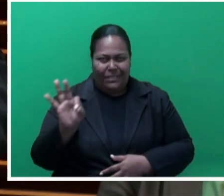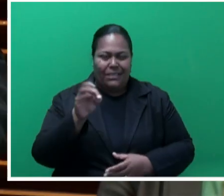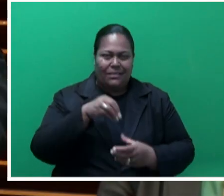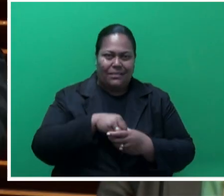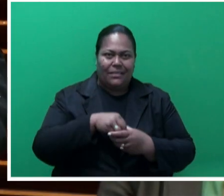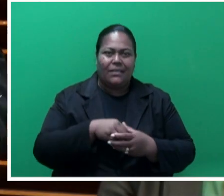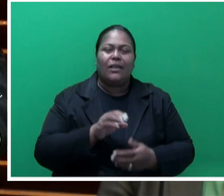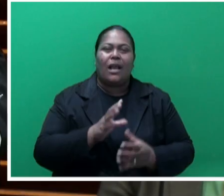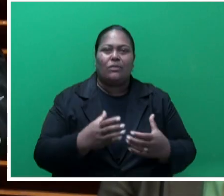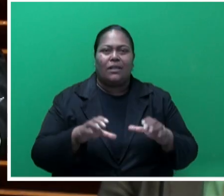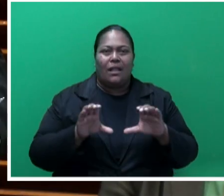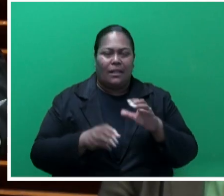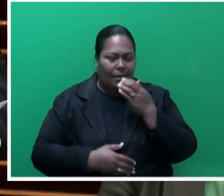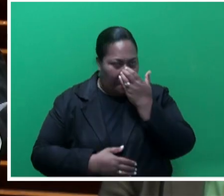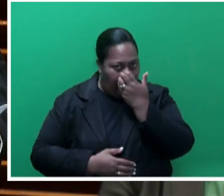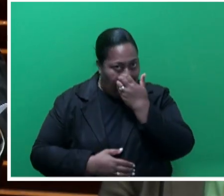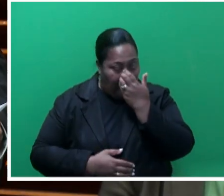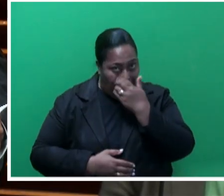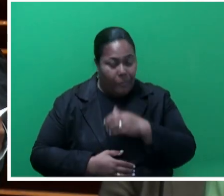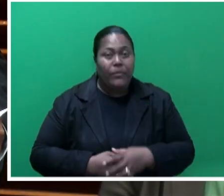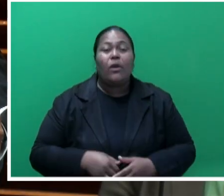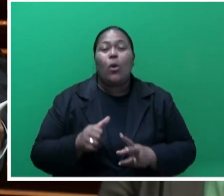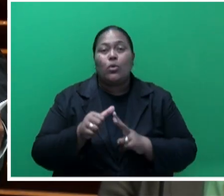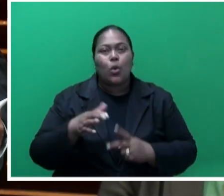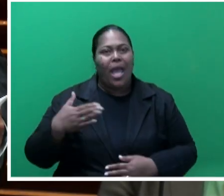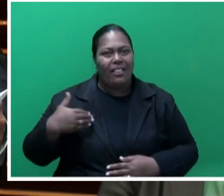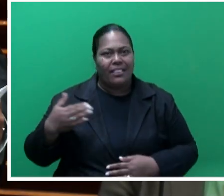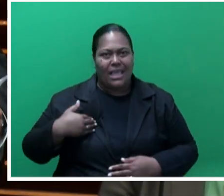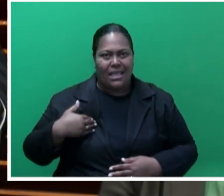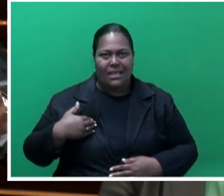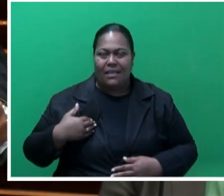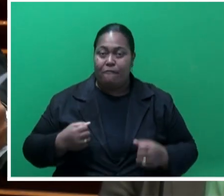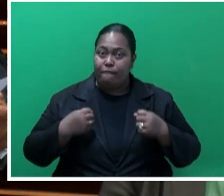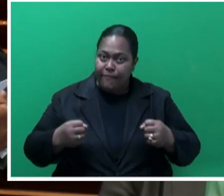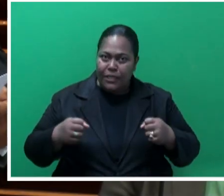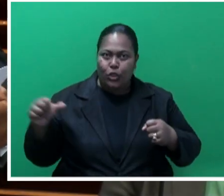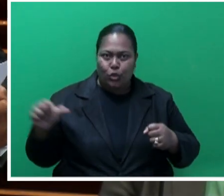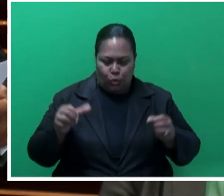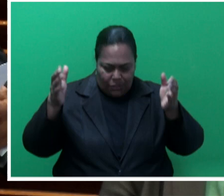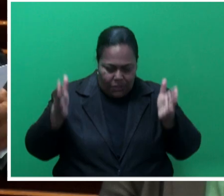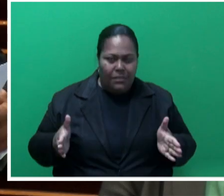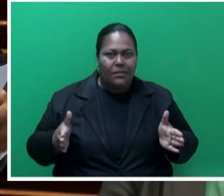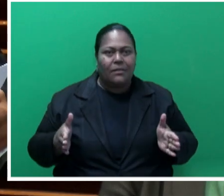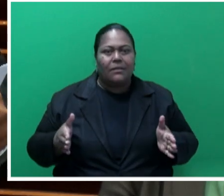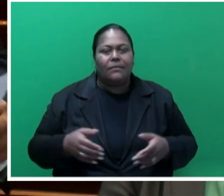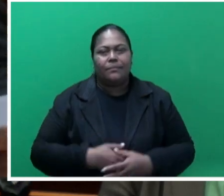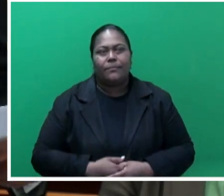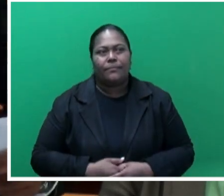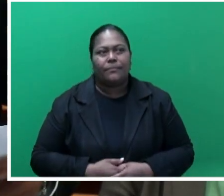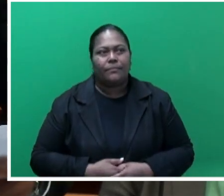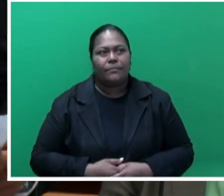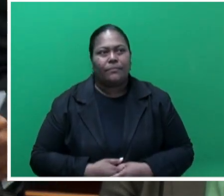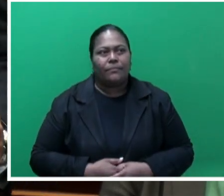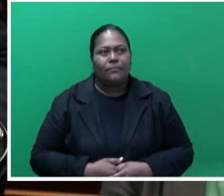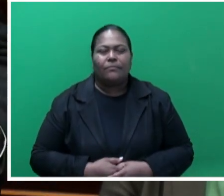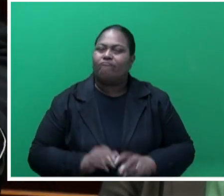medical fitness is also one of the criteria. Candidate must be medically fit and of sound health